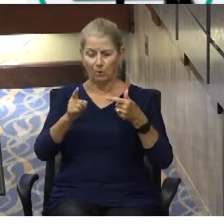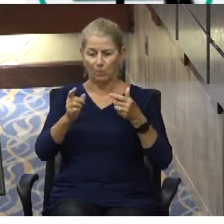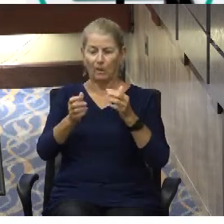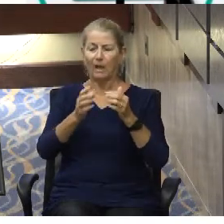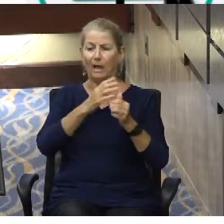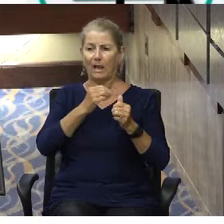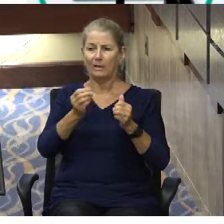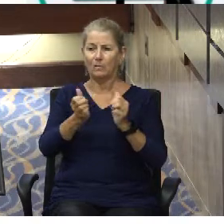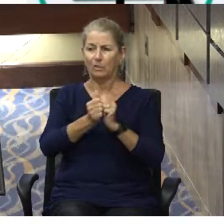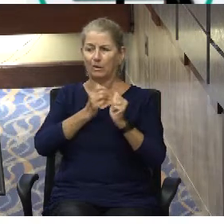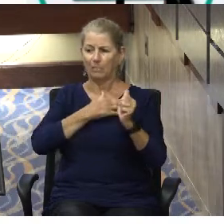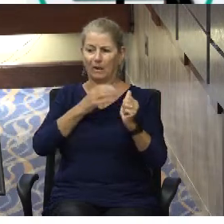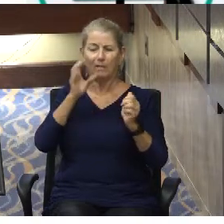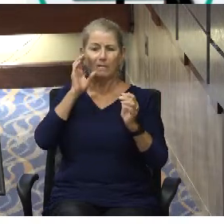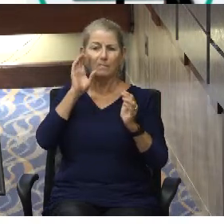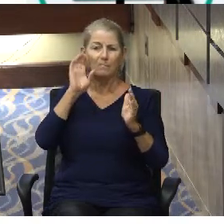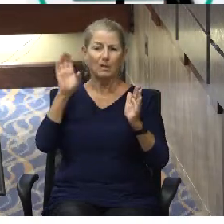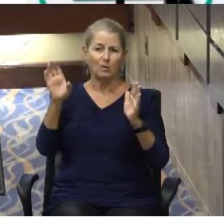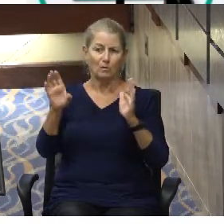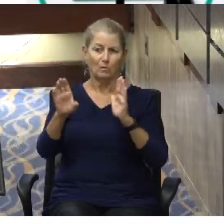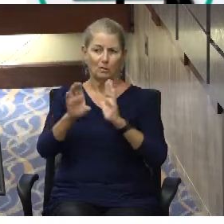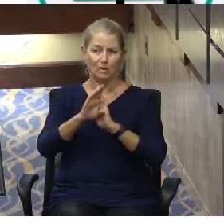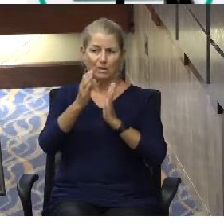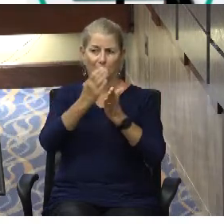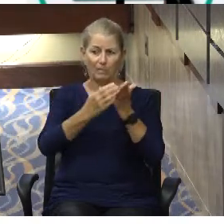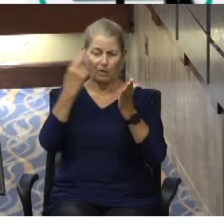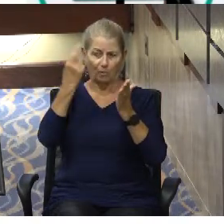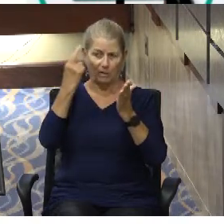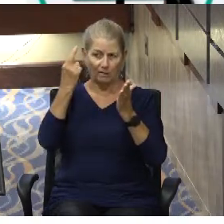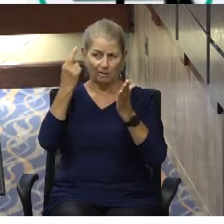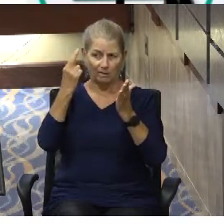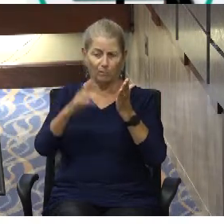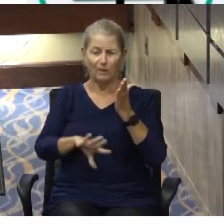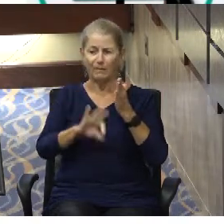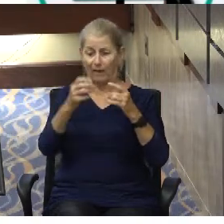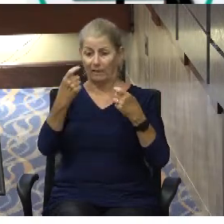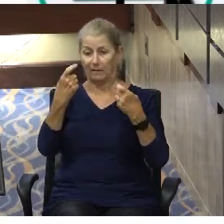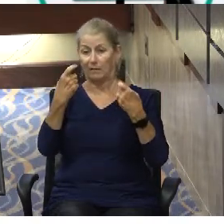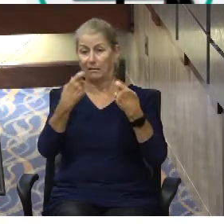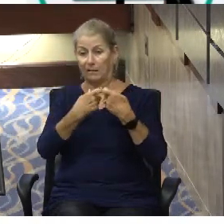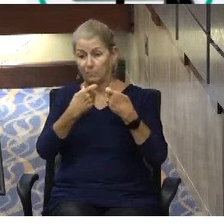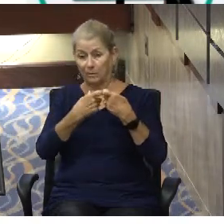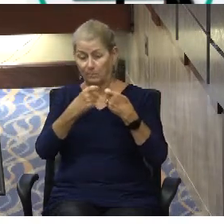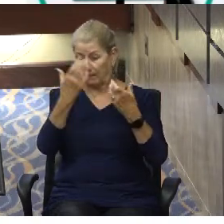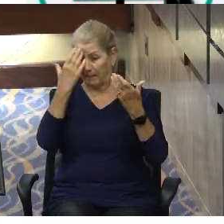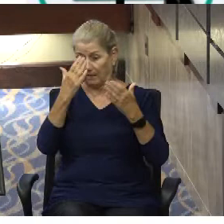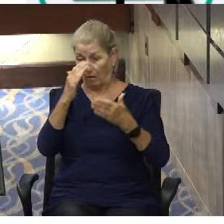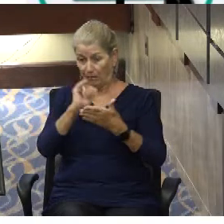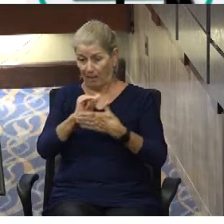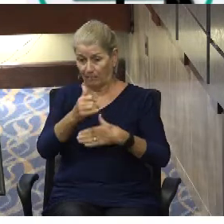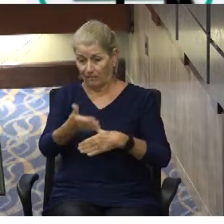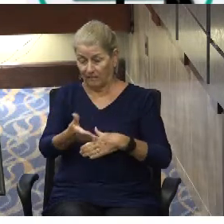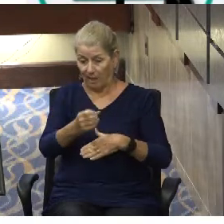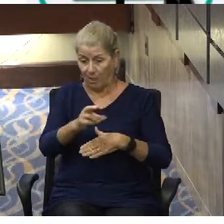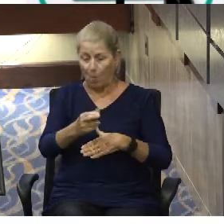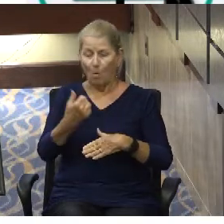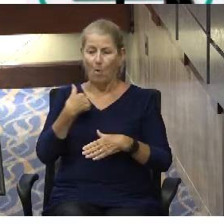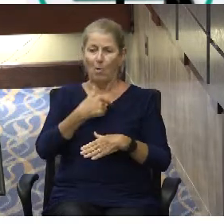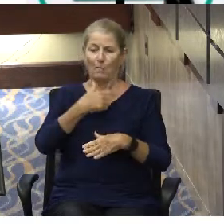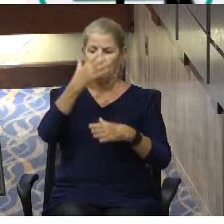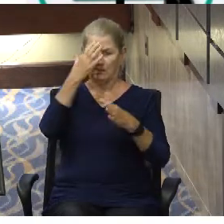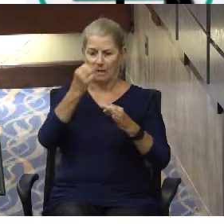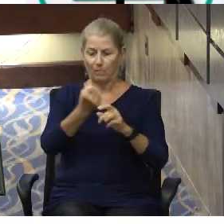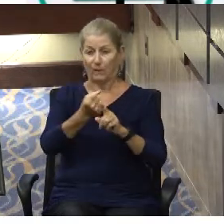aids, some of these are the reasons why we find utilities we didn't know were there. We decide we're going to expand the scope